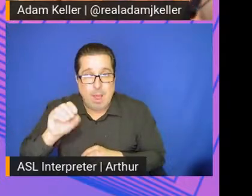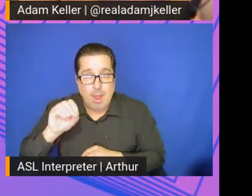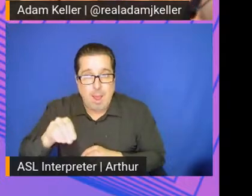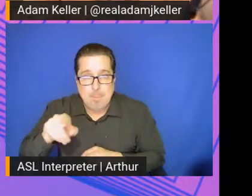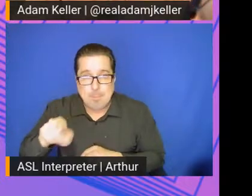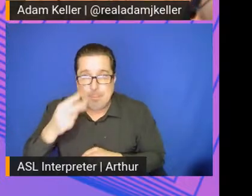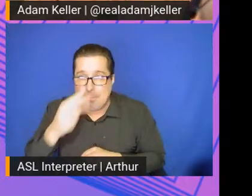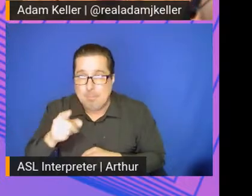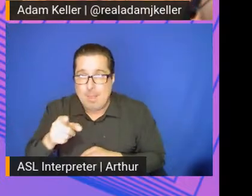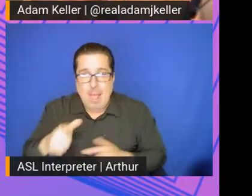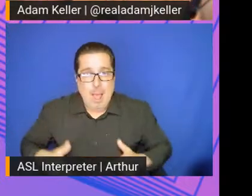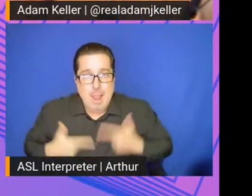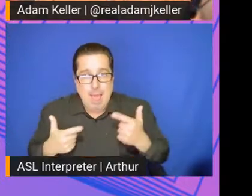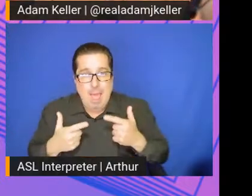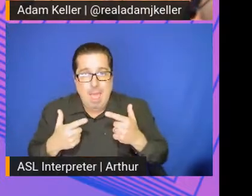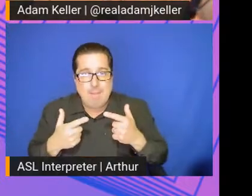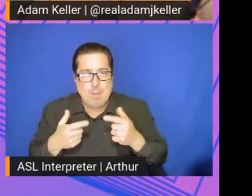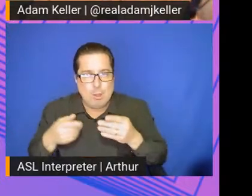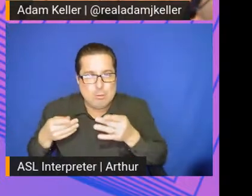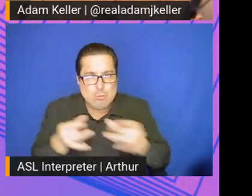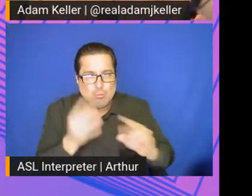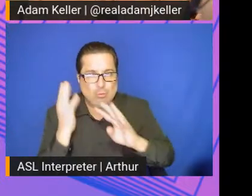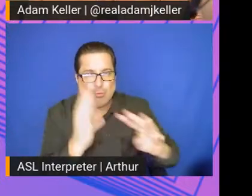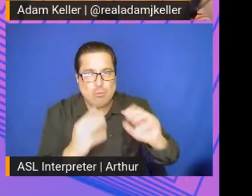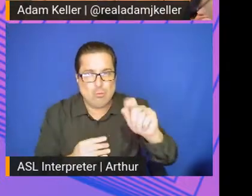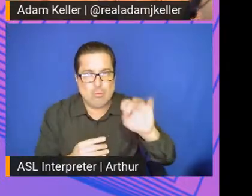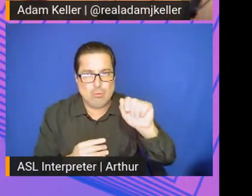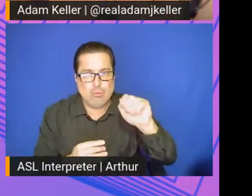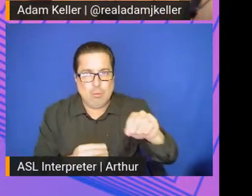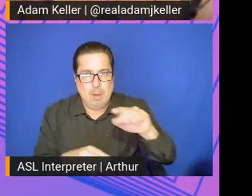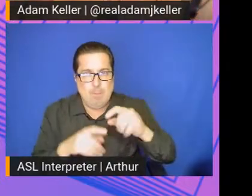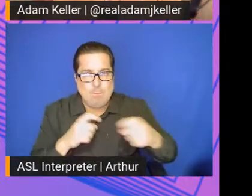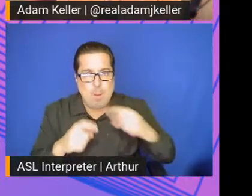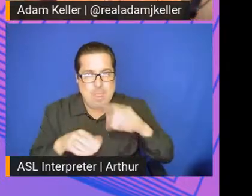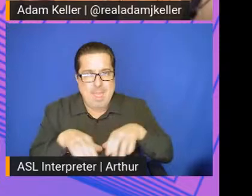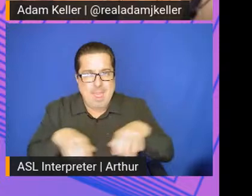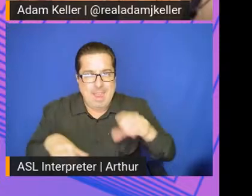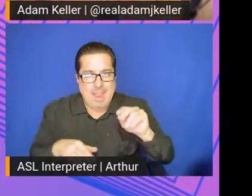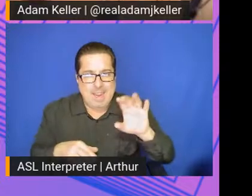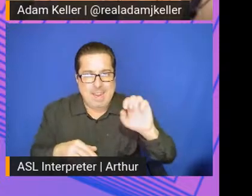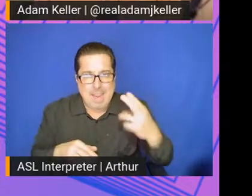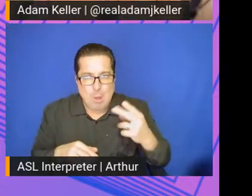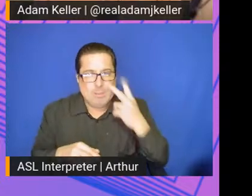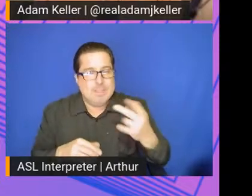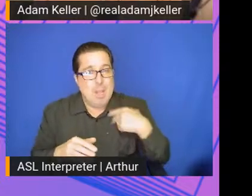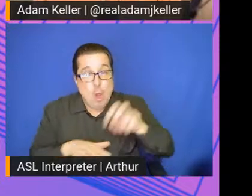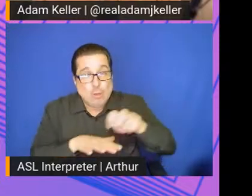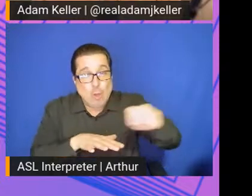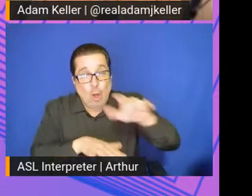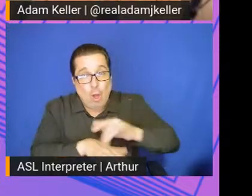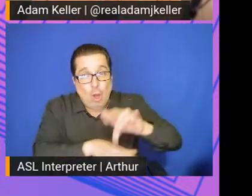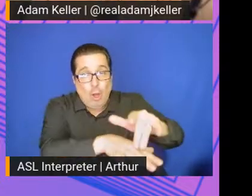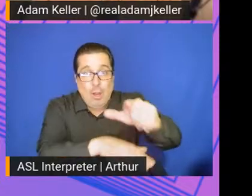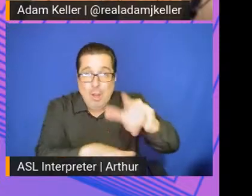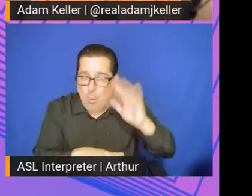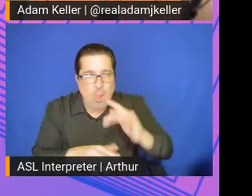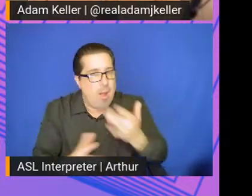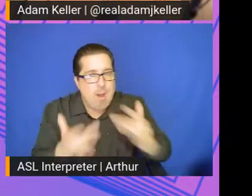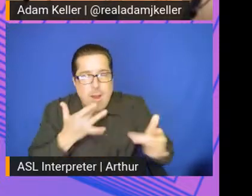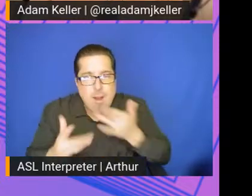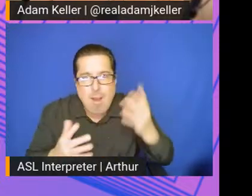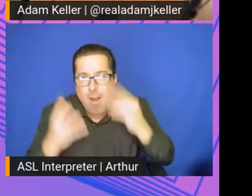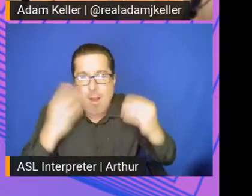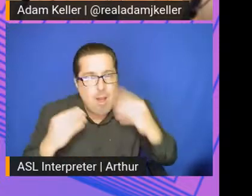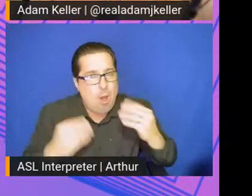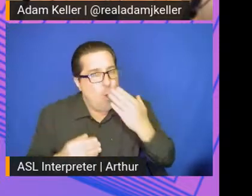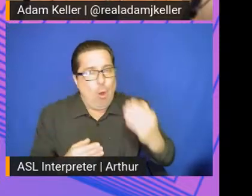as well as recorded videos and all sorts of content to help get you started in your journey with containers on AWS. So I